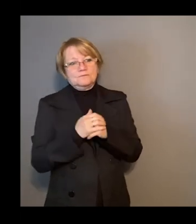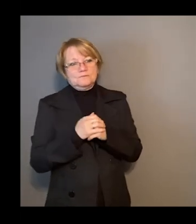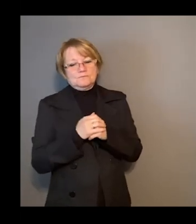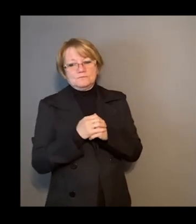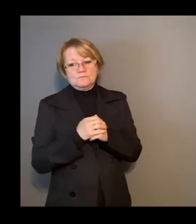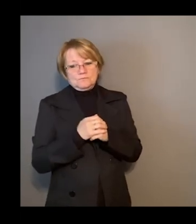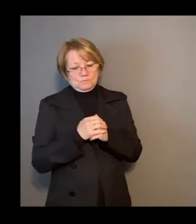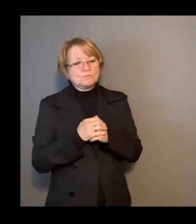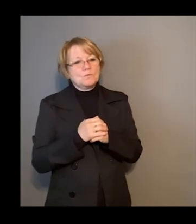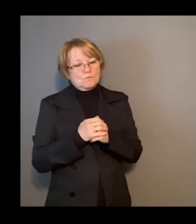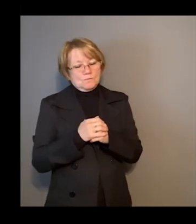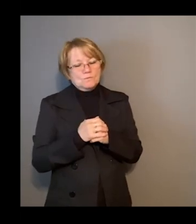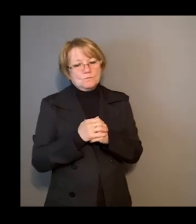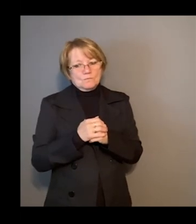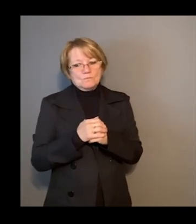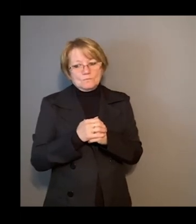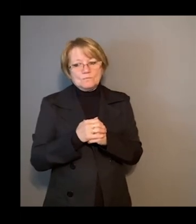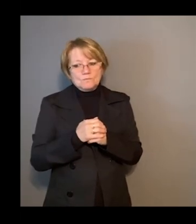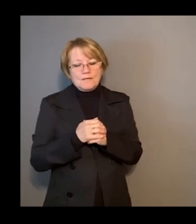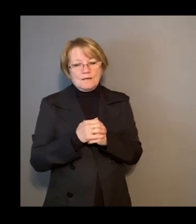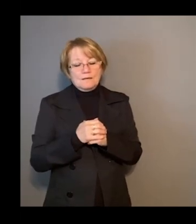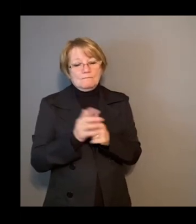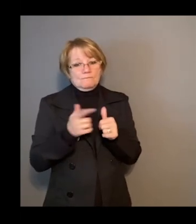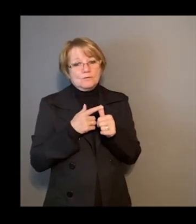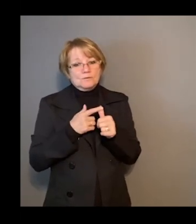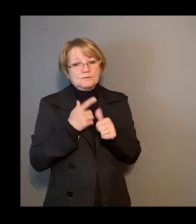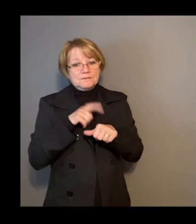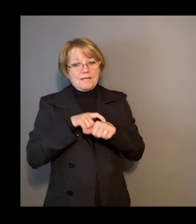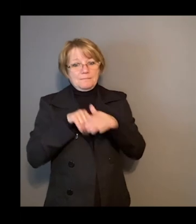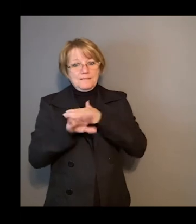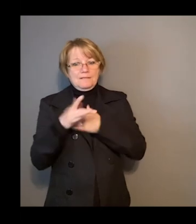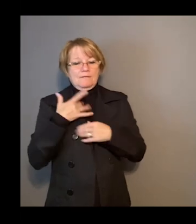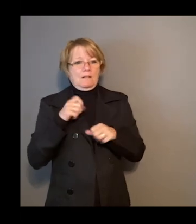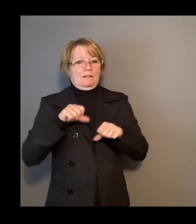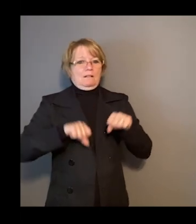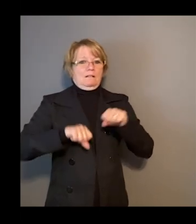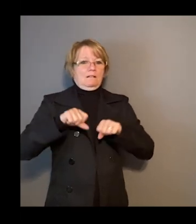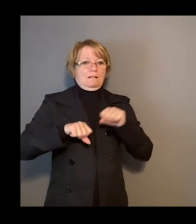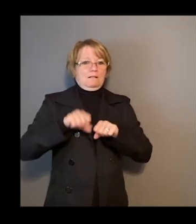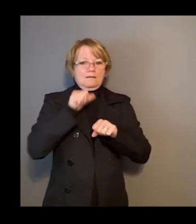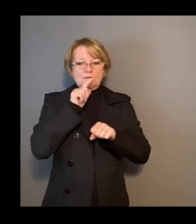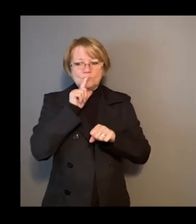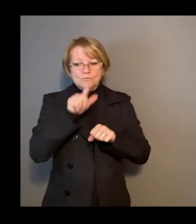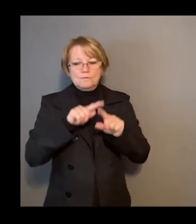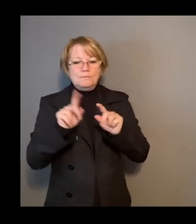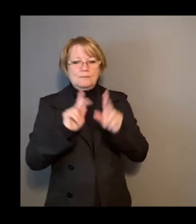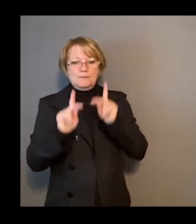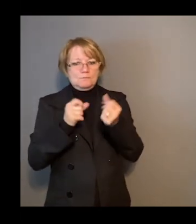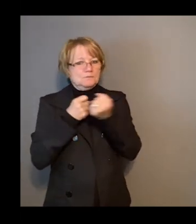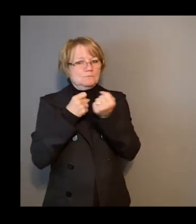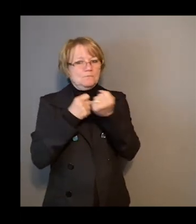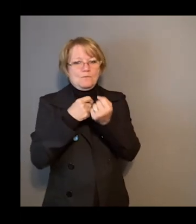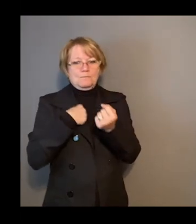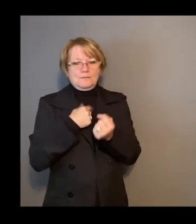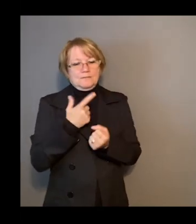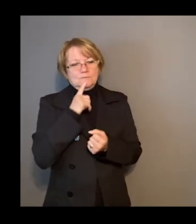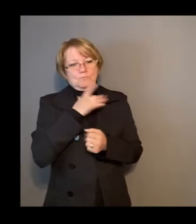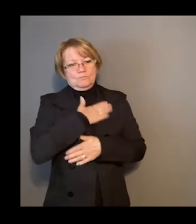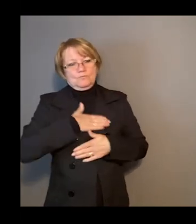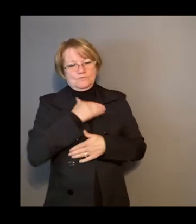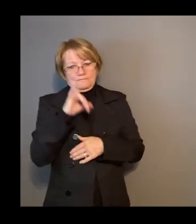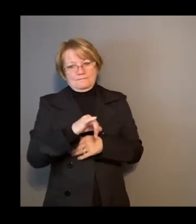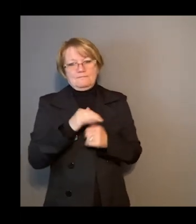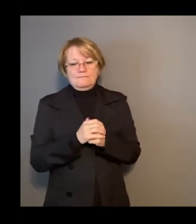going to school at that time frame, but glad that I had people on my corner like yourself, you know? So thank you for that. Anyone